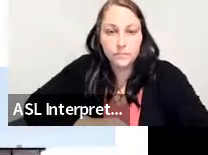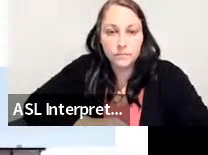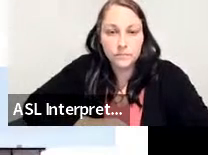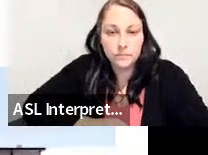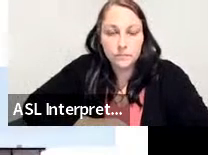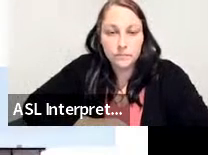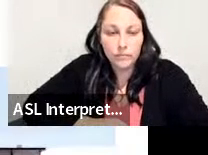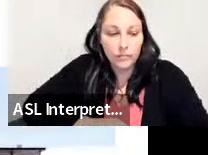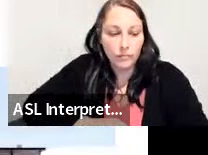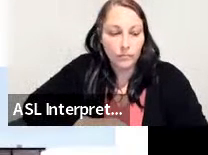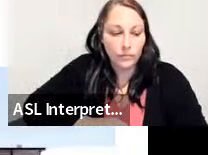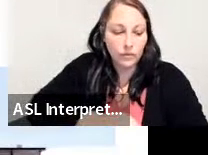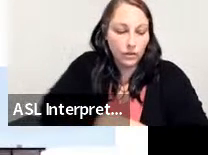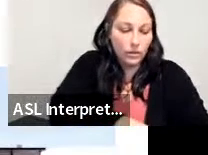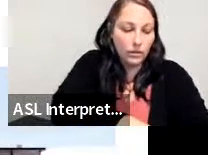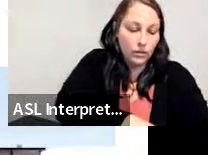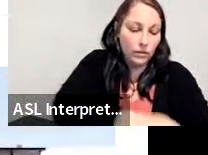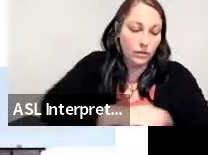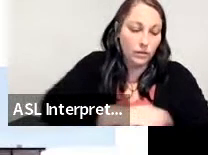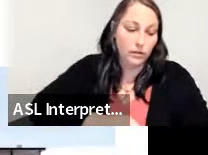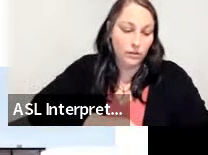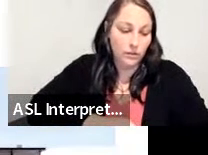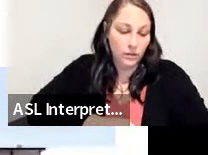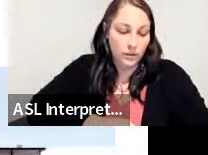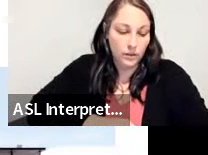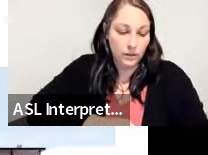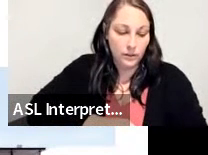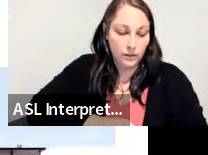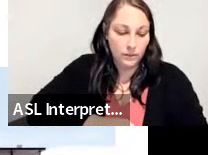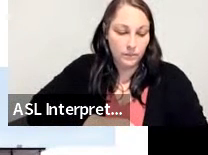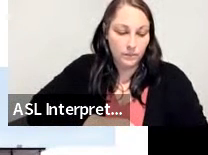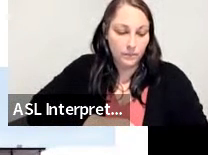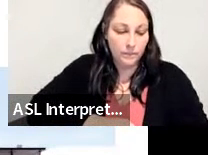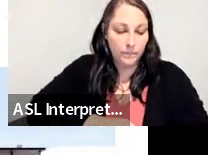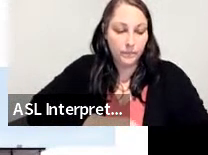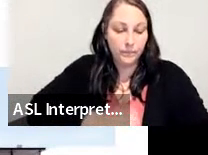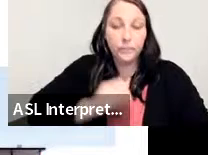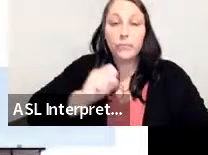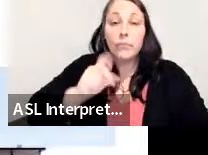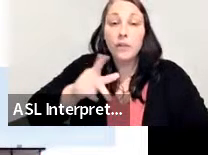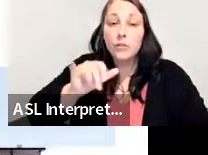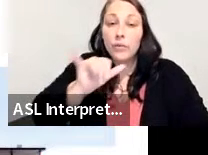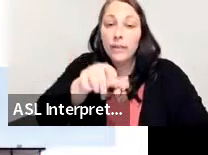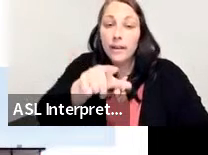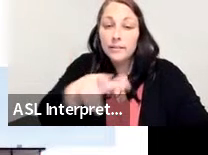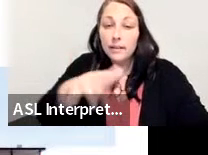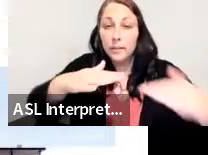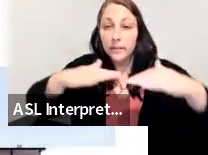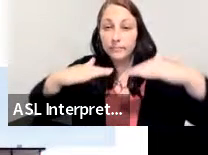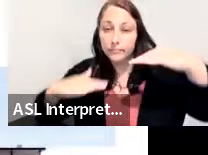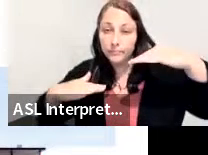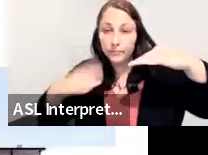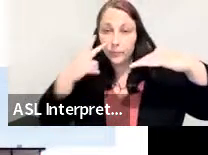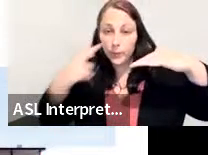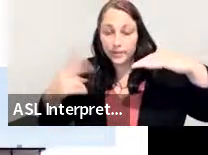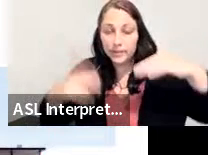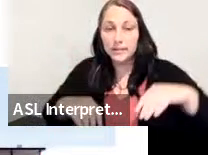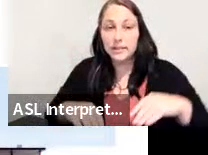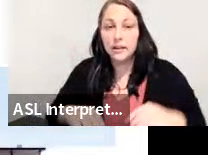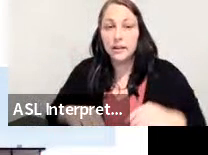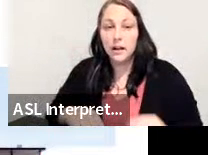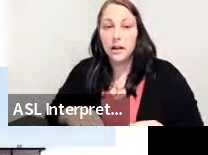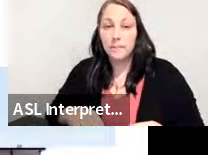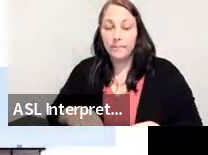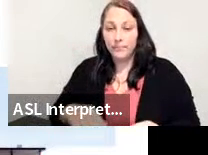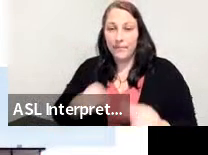So here we're sort of, I would say, hovering a little bit above across the street from us on 5th Street,